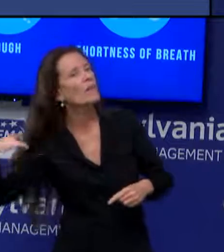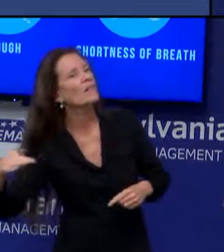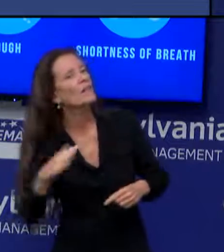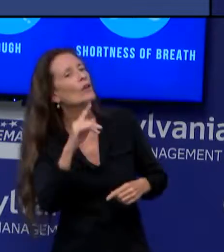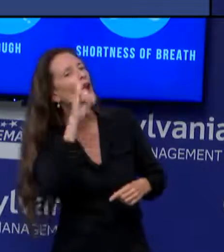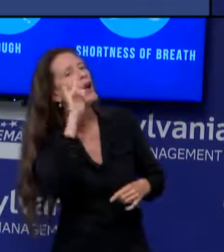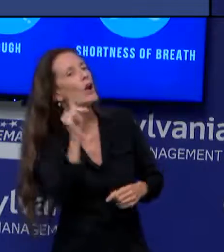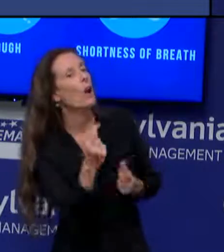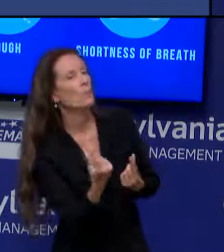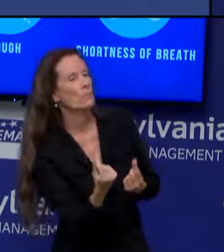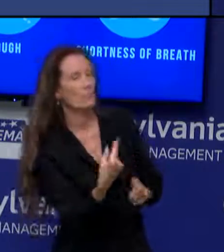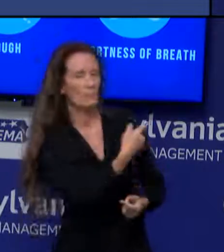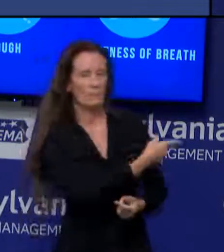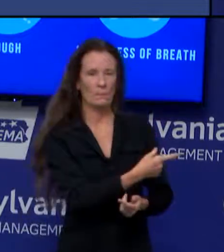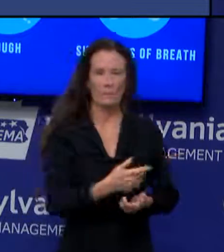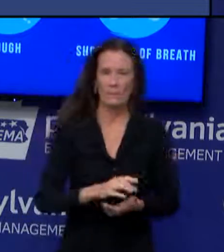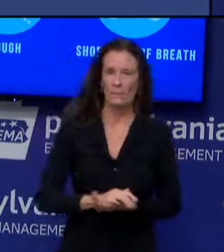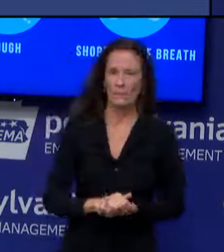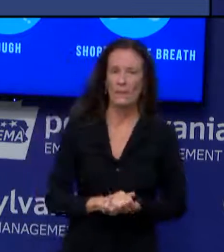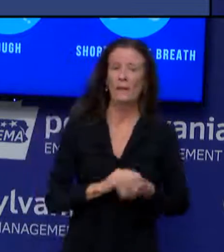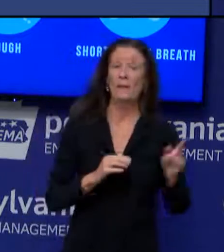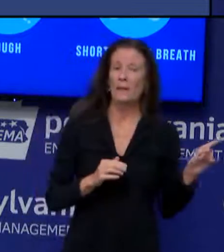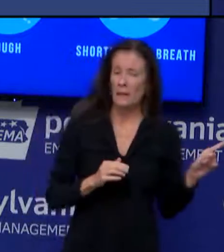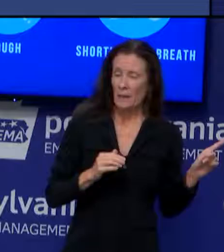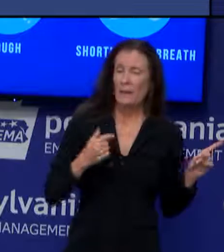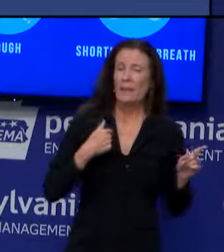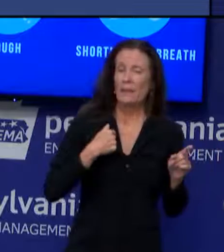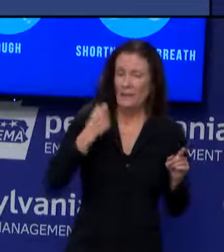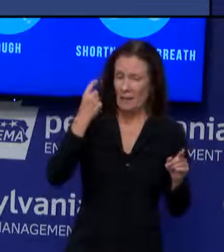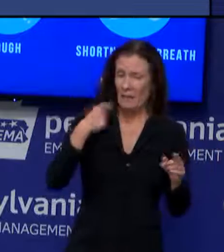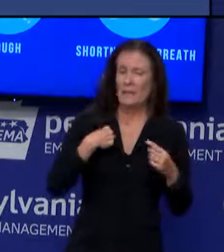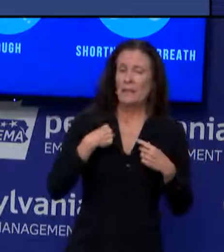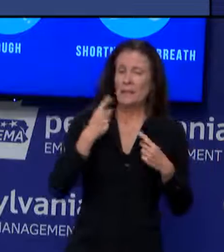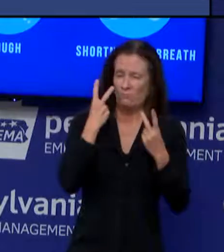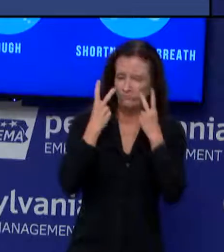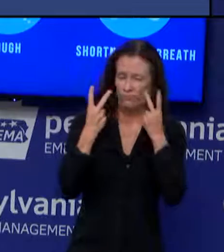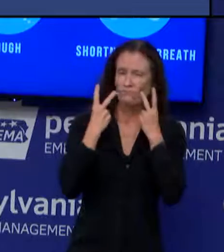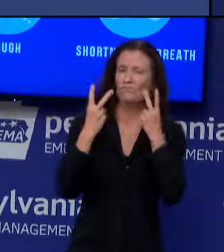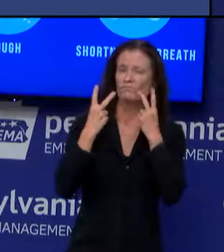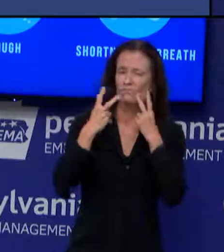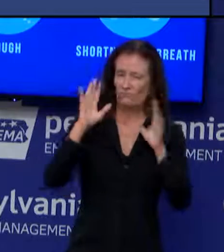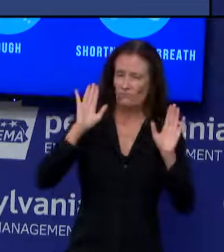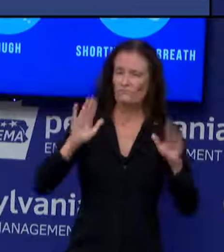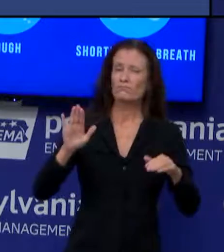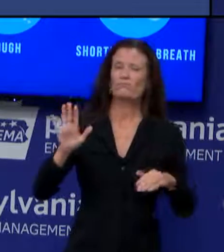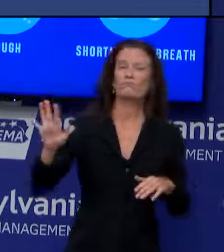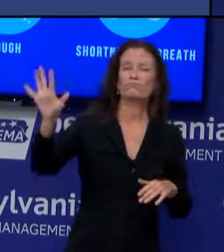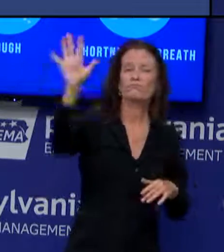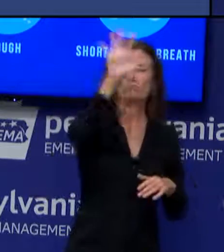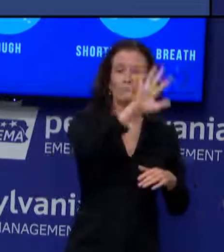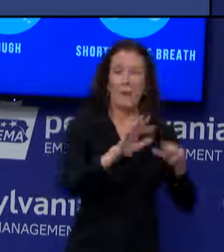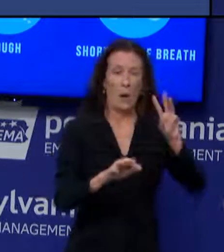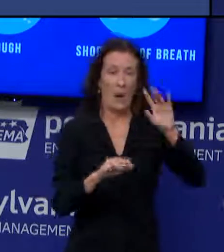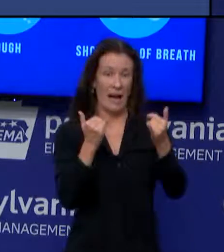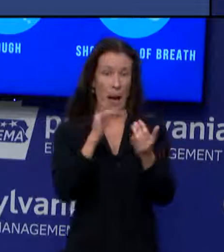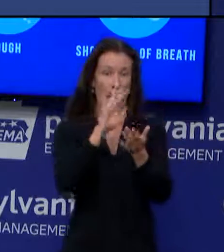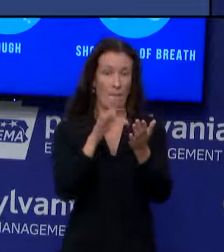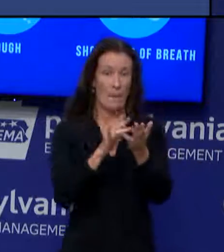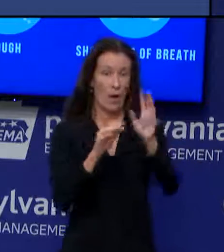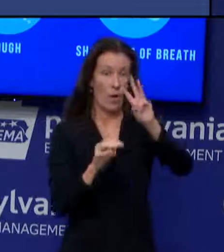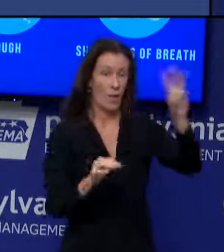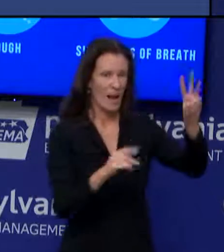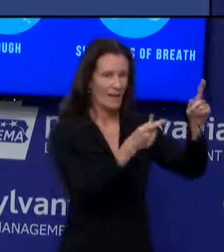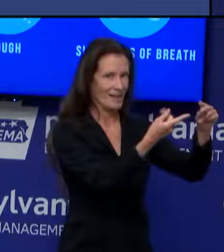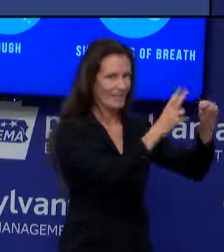are seeing nationally significant increases across primarily the Midwest and